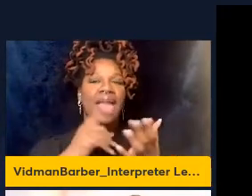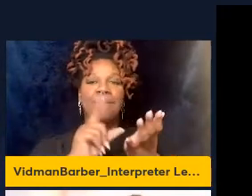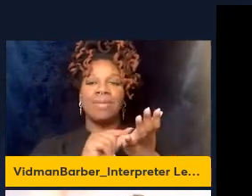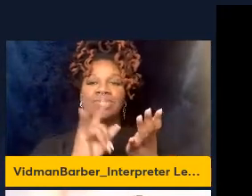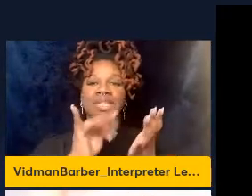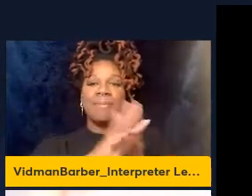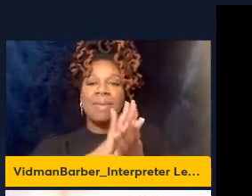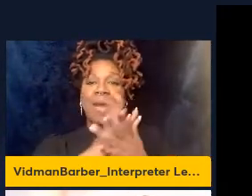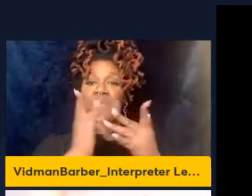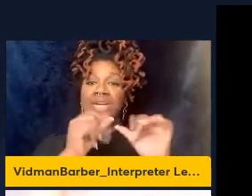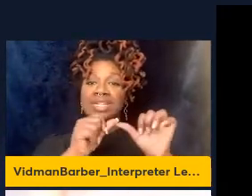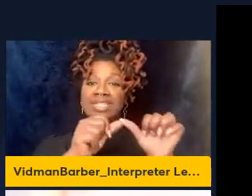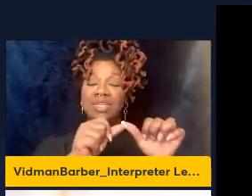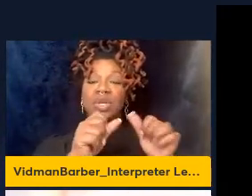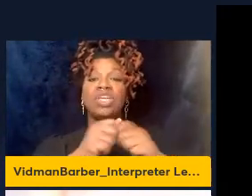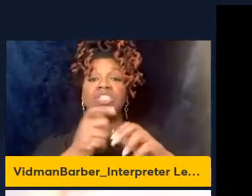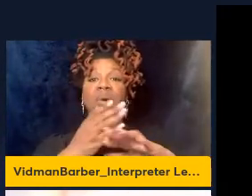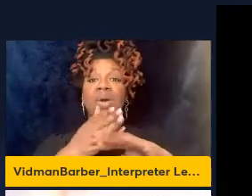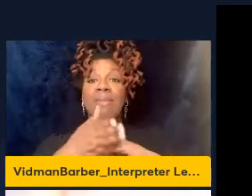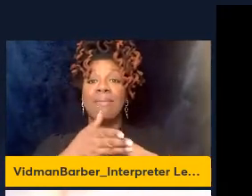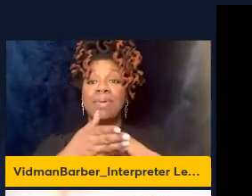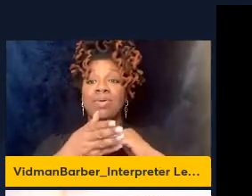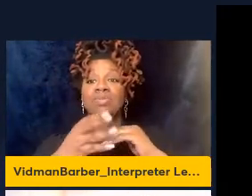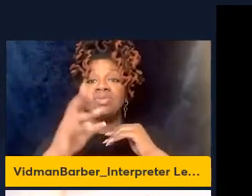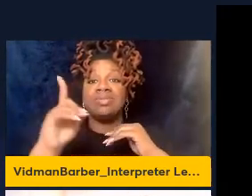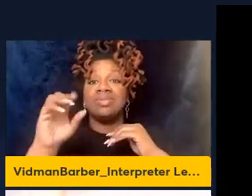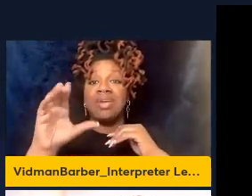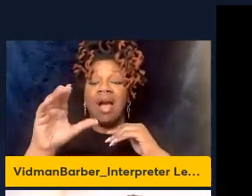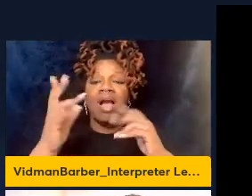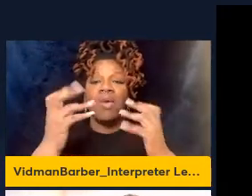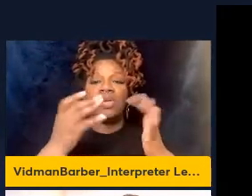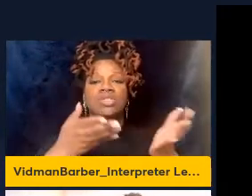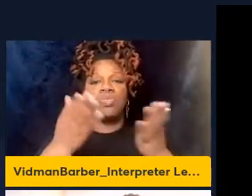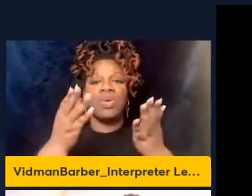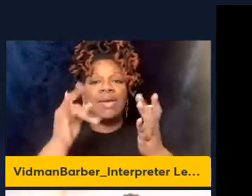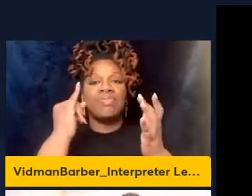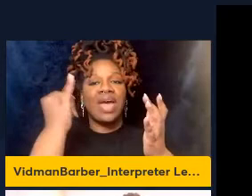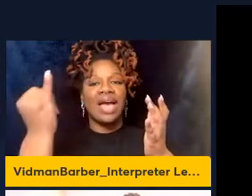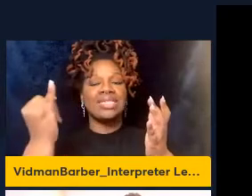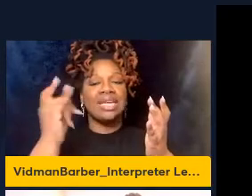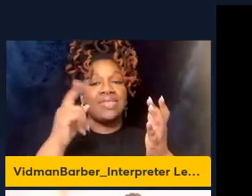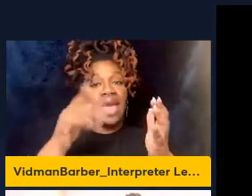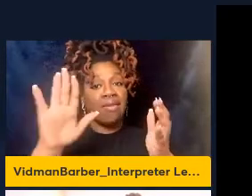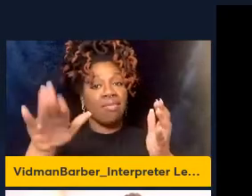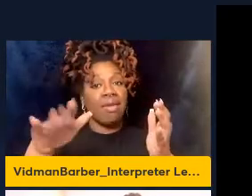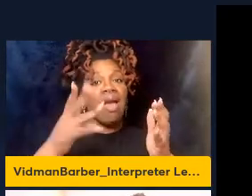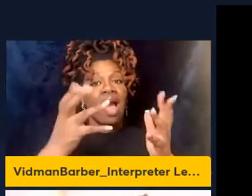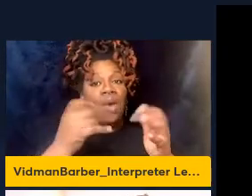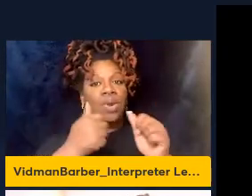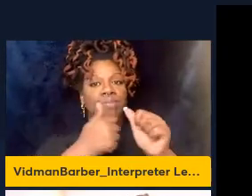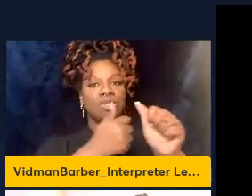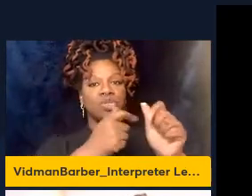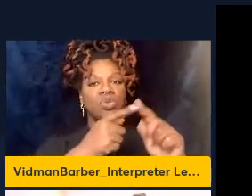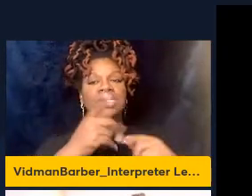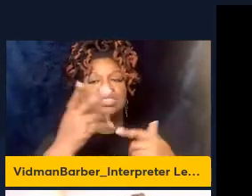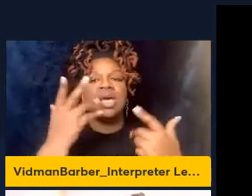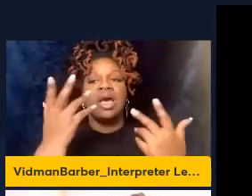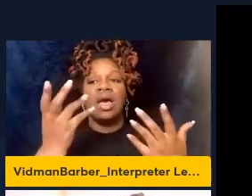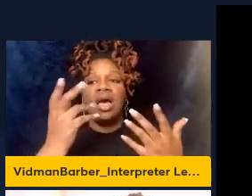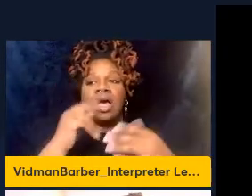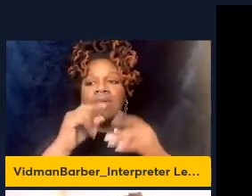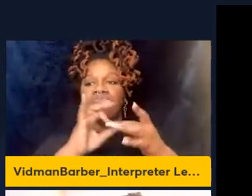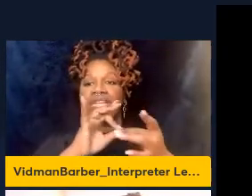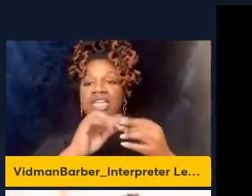this. In my postdoc, I once again kind of brought up the idea that, hey, I would like to pursue this. I would like to see if in type 2 diabetes,